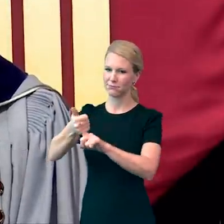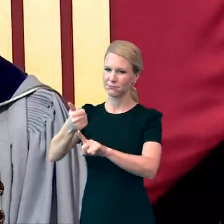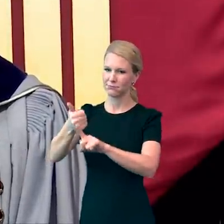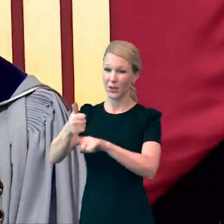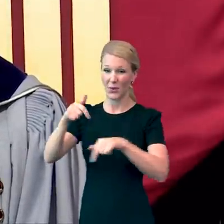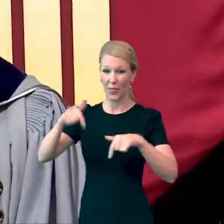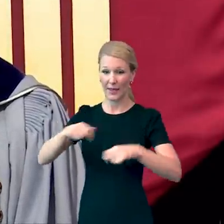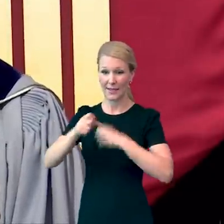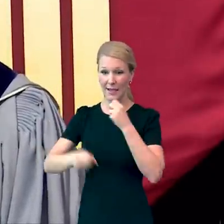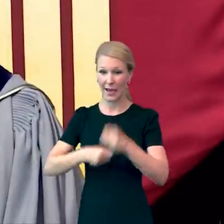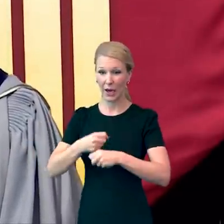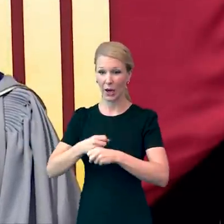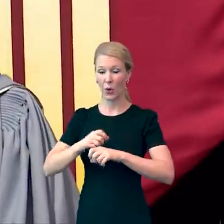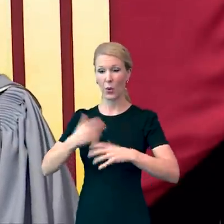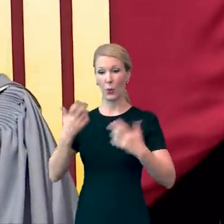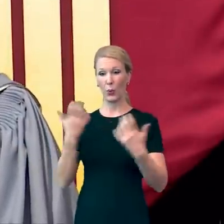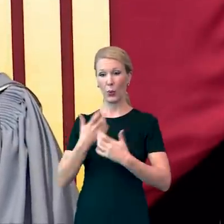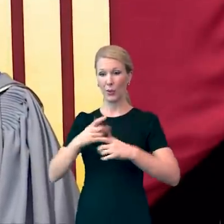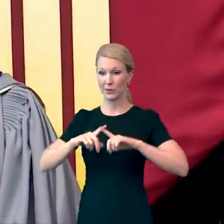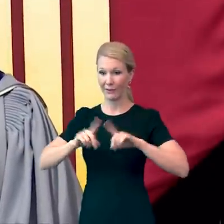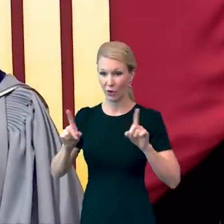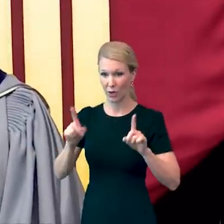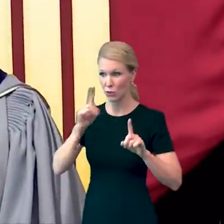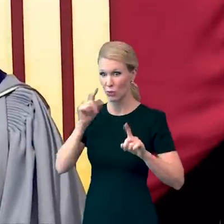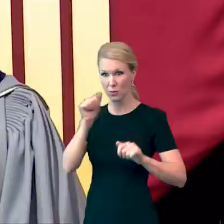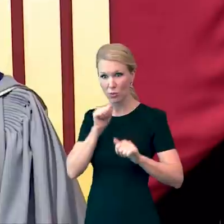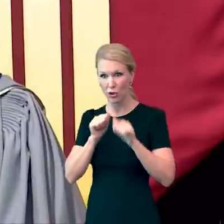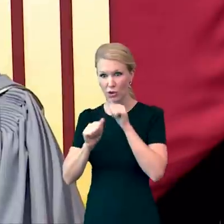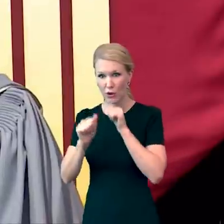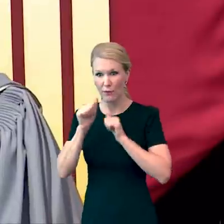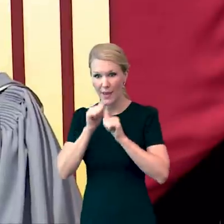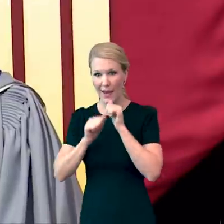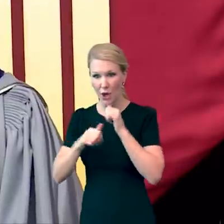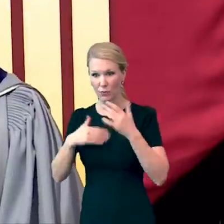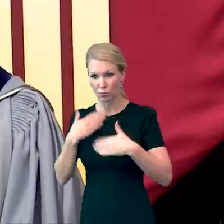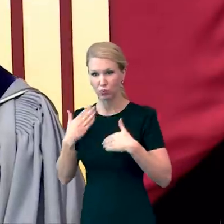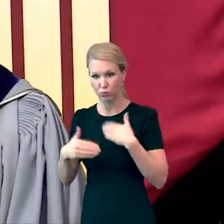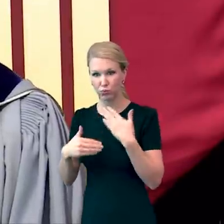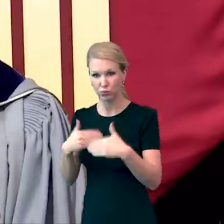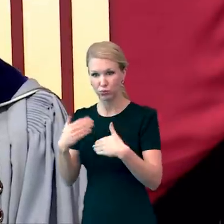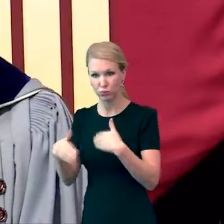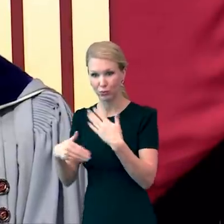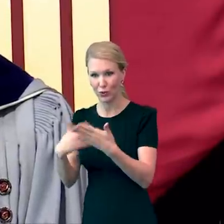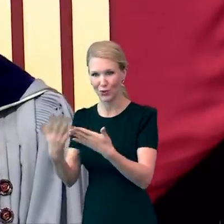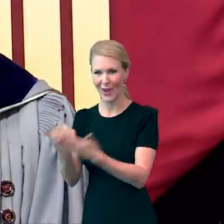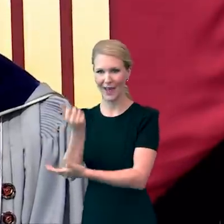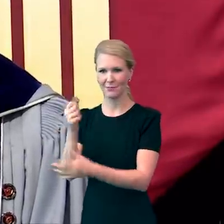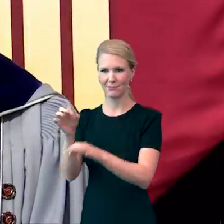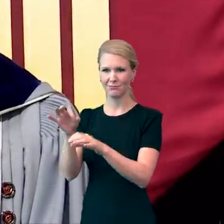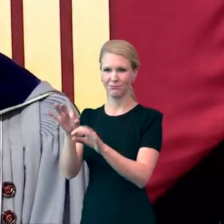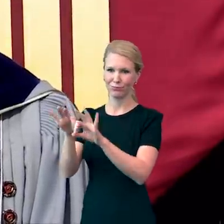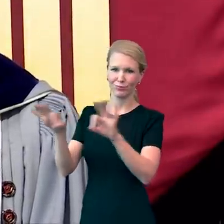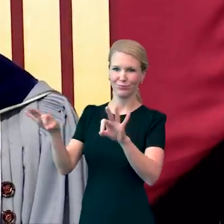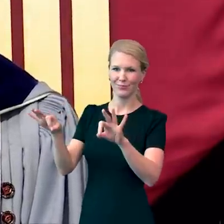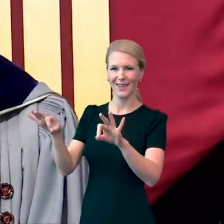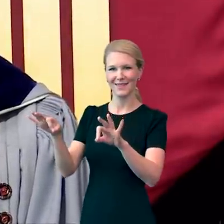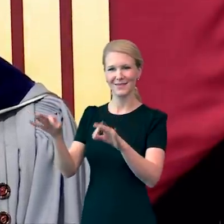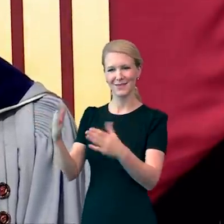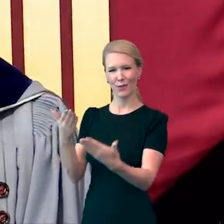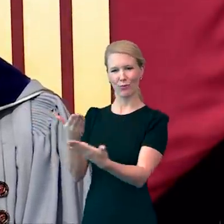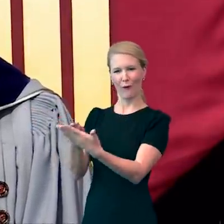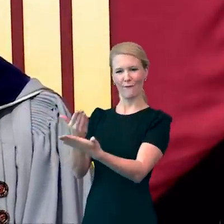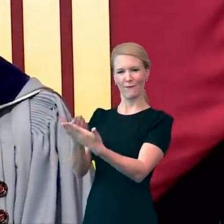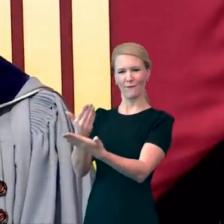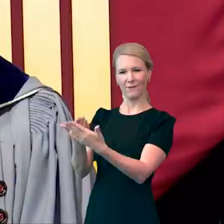you have much to be proud of. This year has been like any other, and that you have persevered to reach this point is